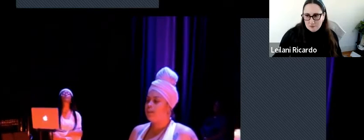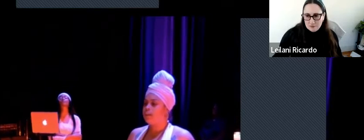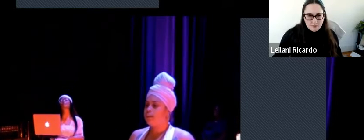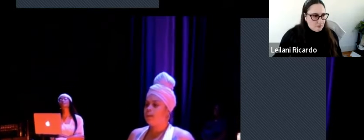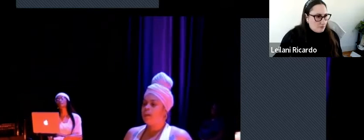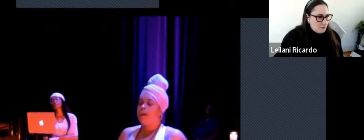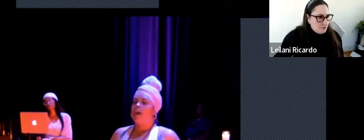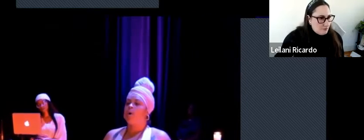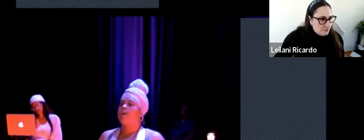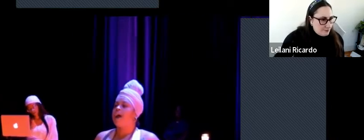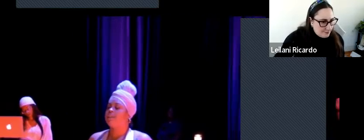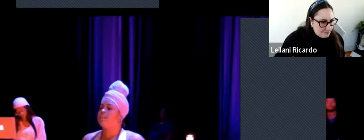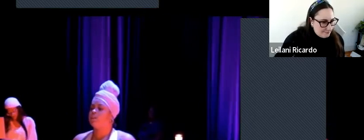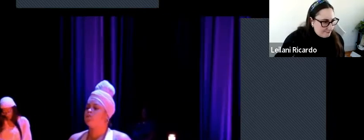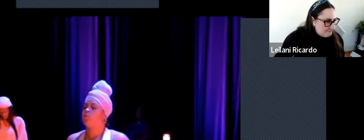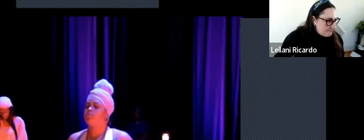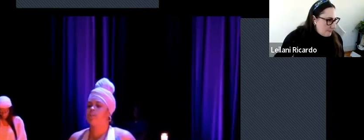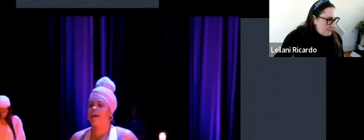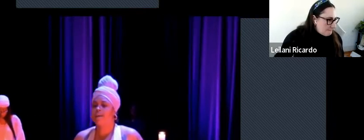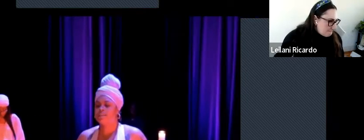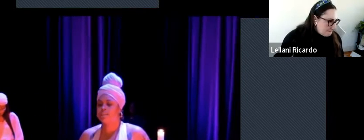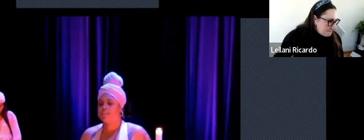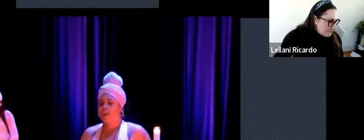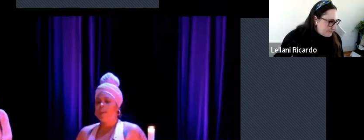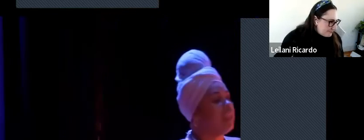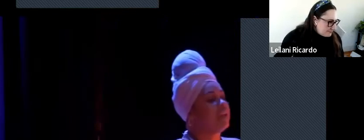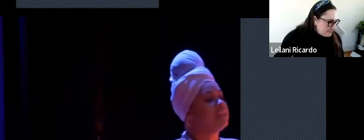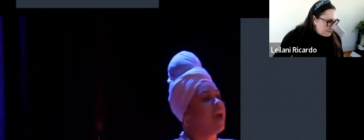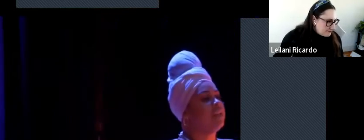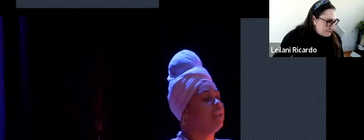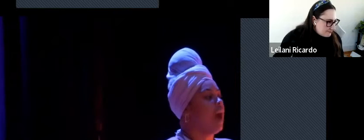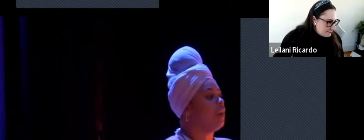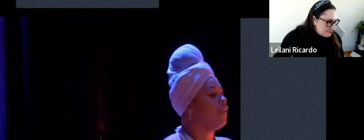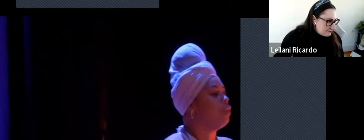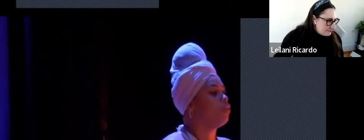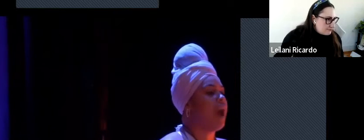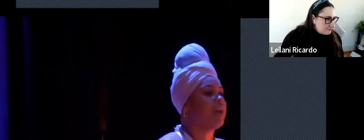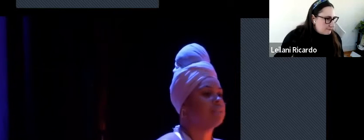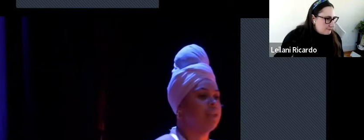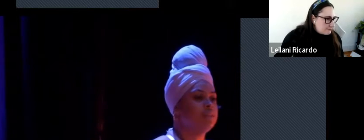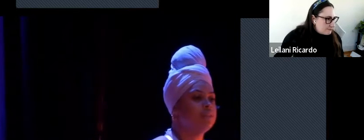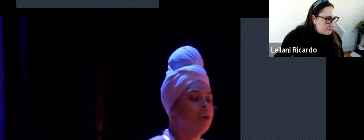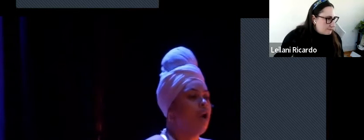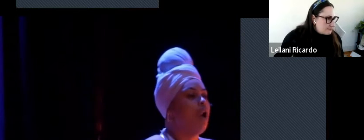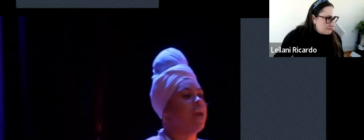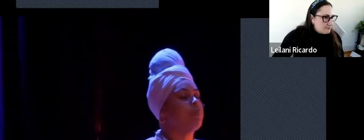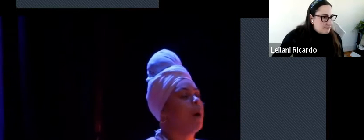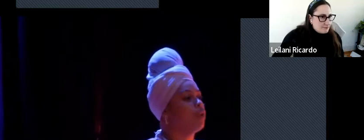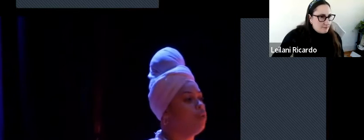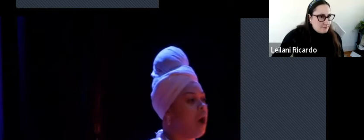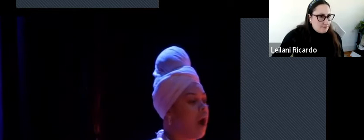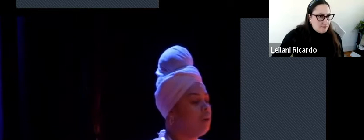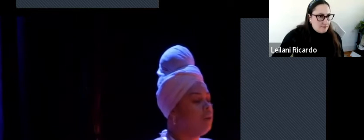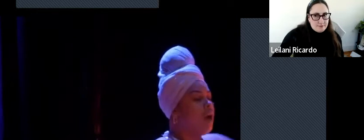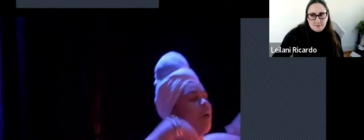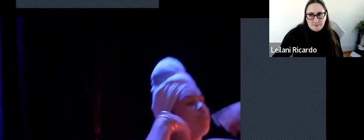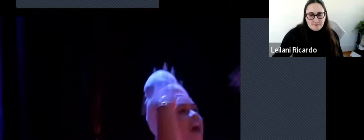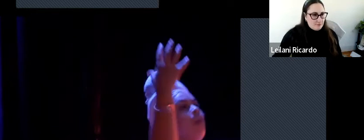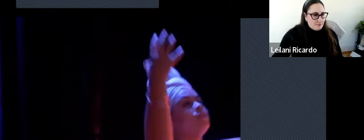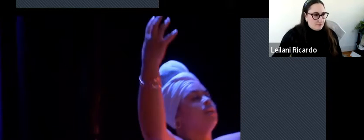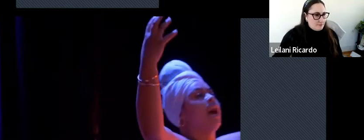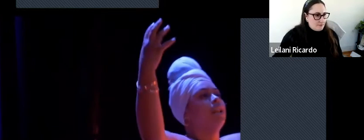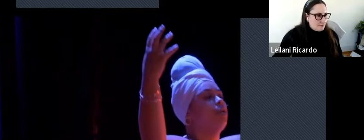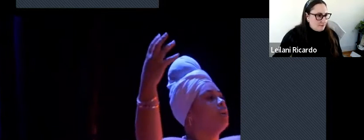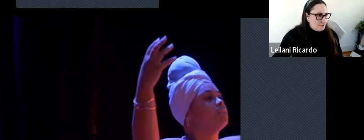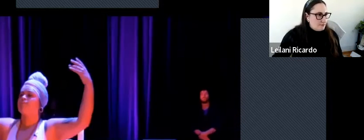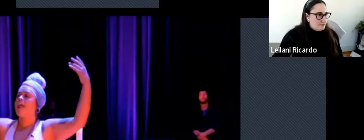immortality. Immorality consumes the masses like dandelion-filled grasslands or yerba bruja.